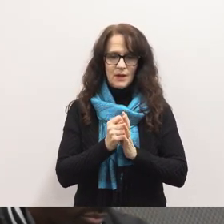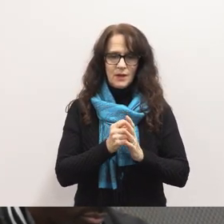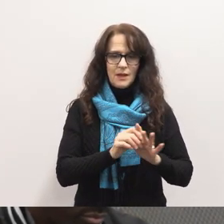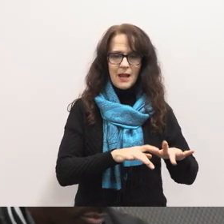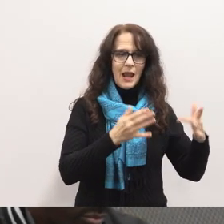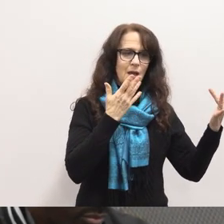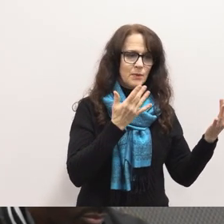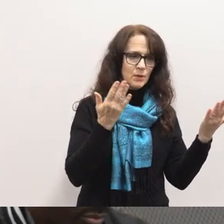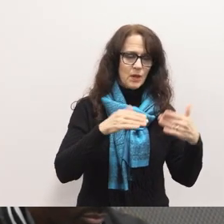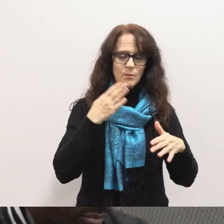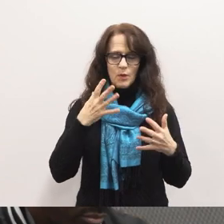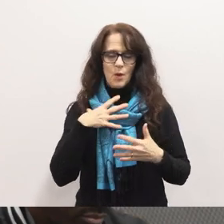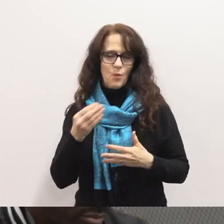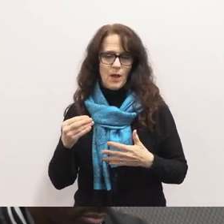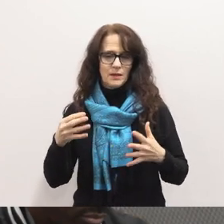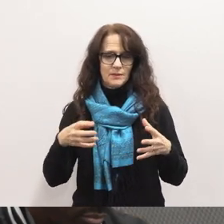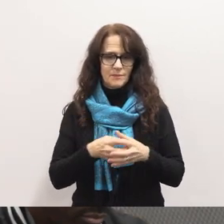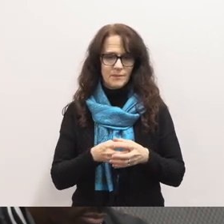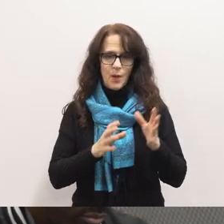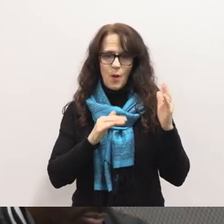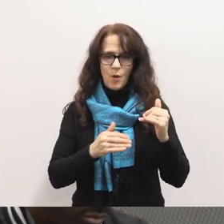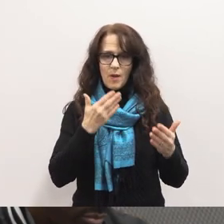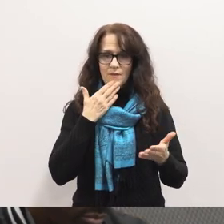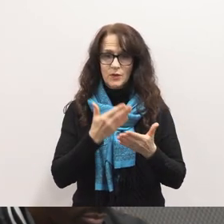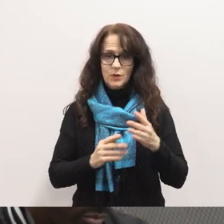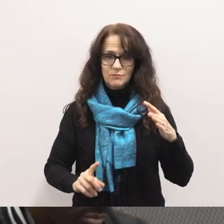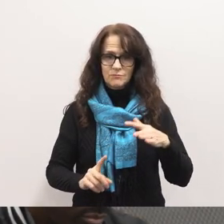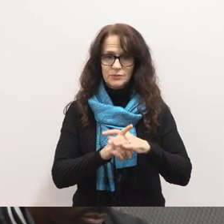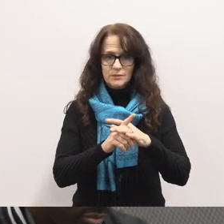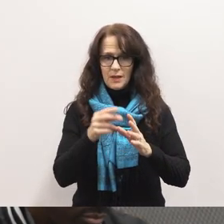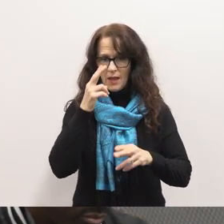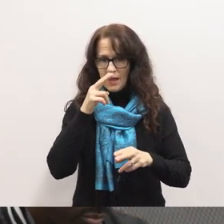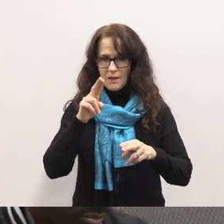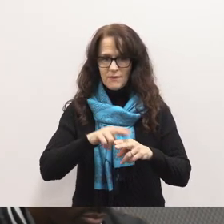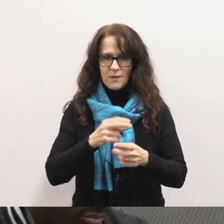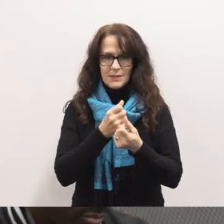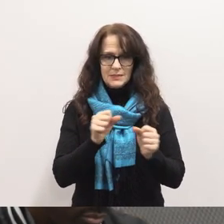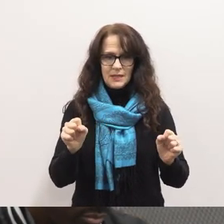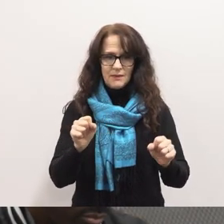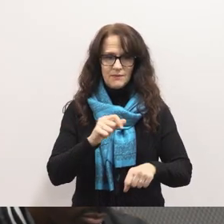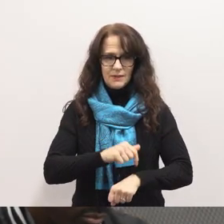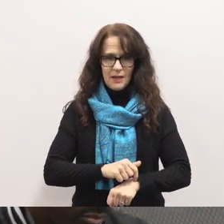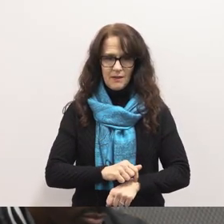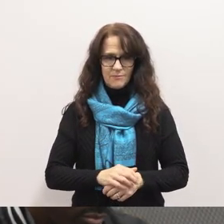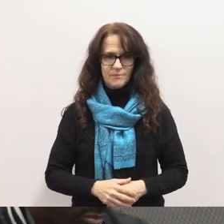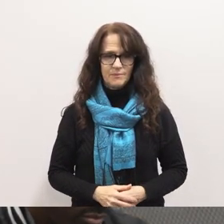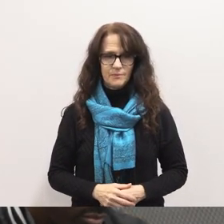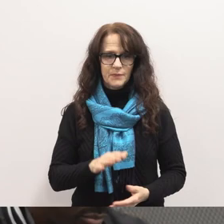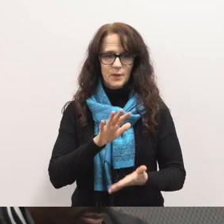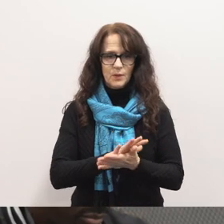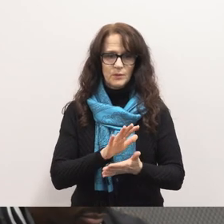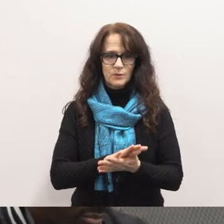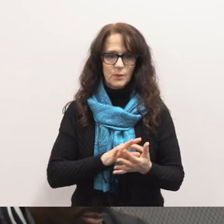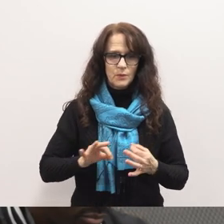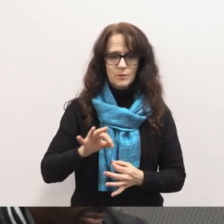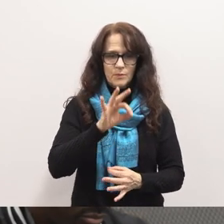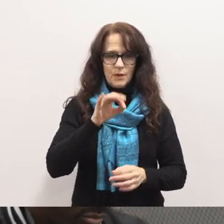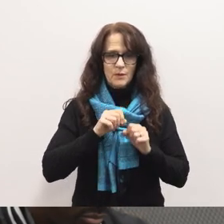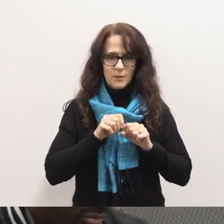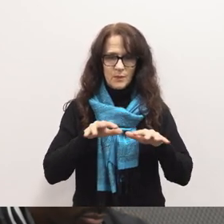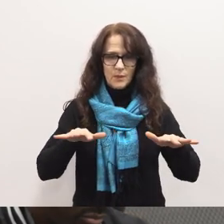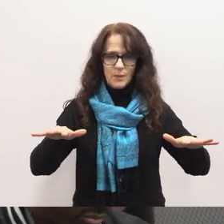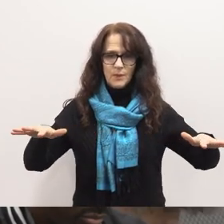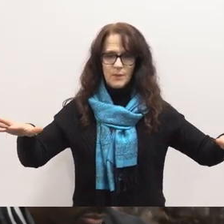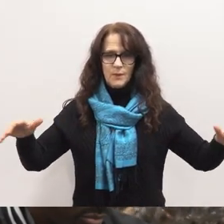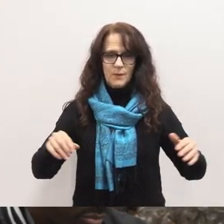light blue, dark blue, and white. We hope to have a good turnout, but also have fun and a safe time. Our school spirit is also being spread